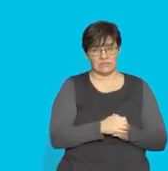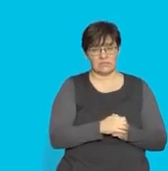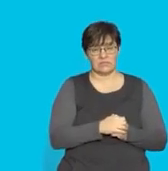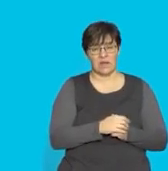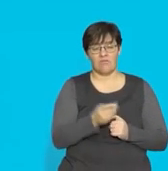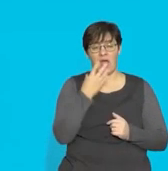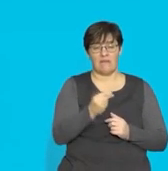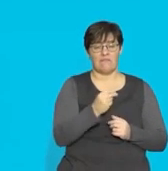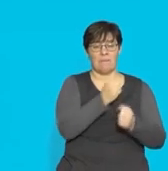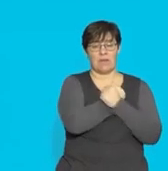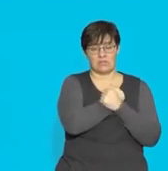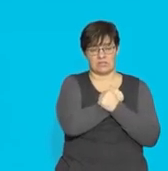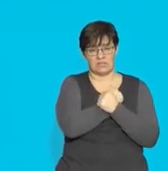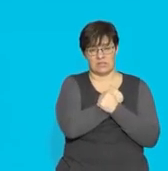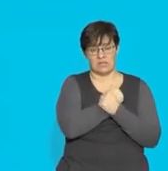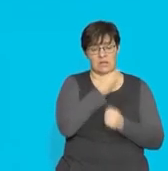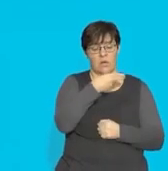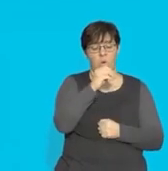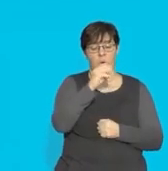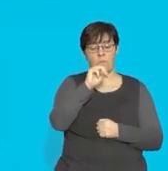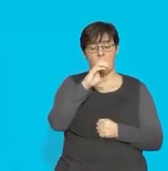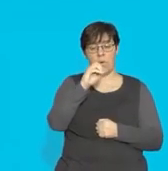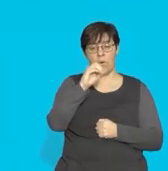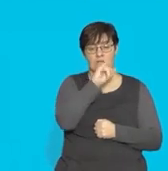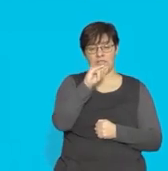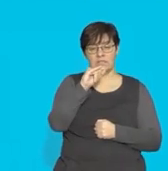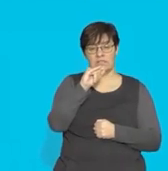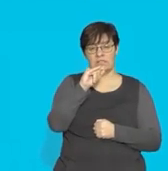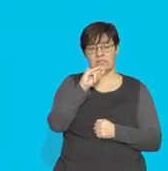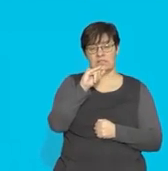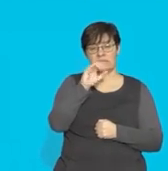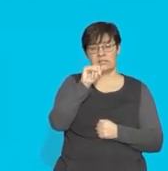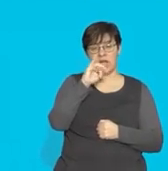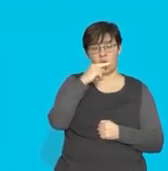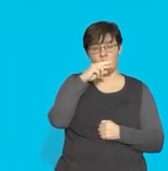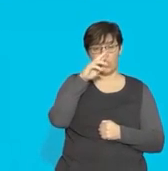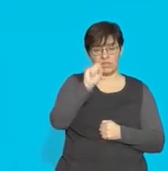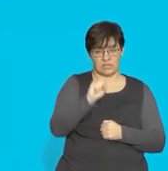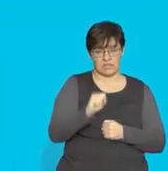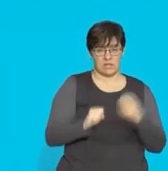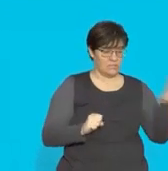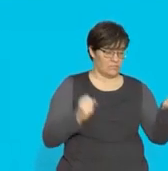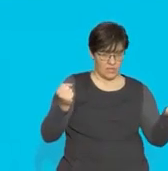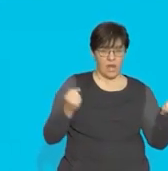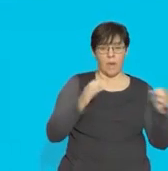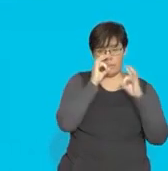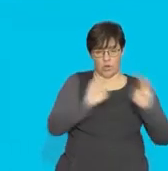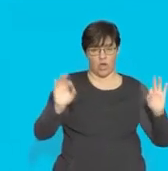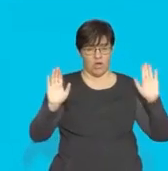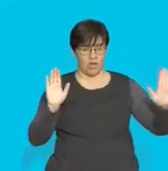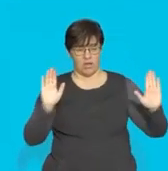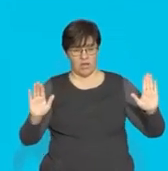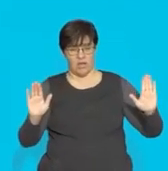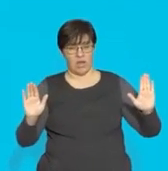guys, if you've got parents that are homozygous for a particular characteristic, and both these individuals we refer to as pure